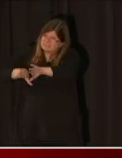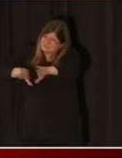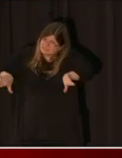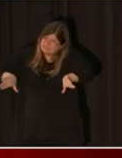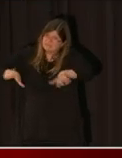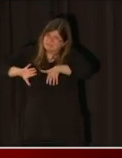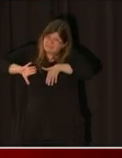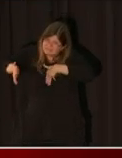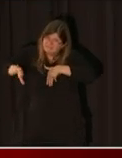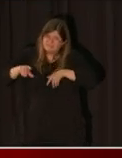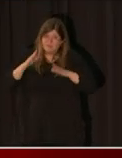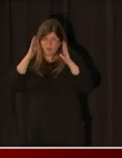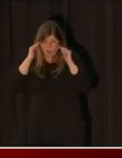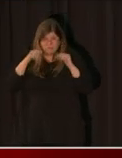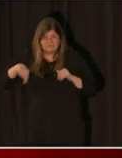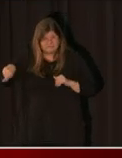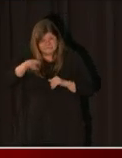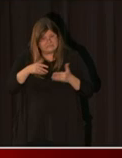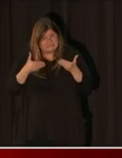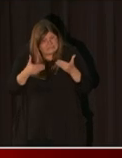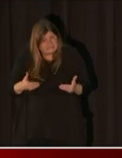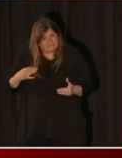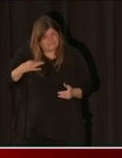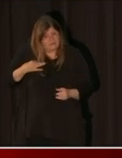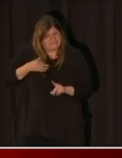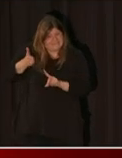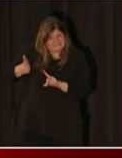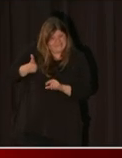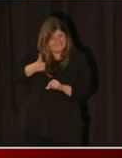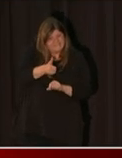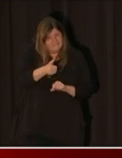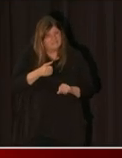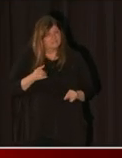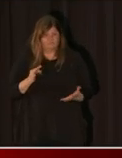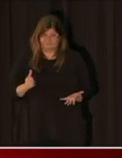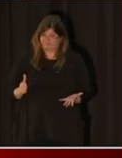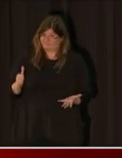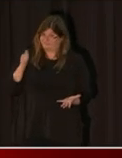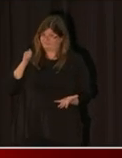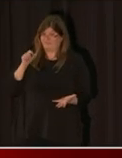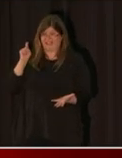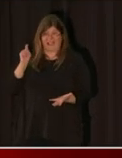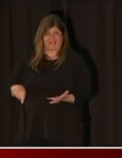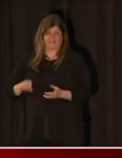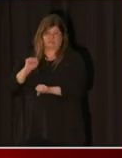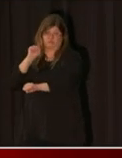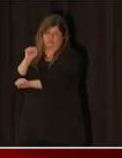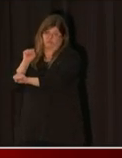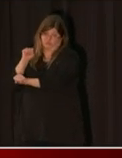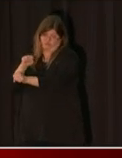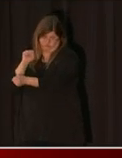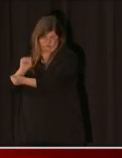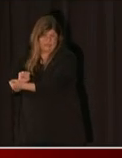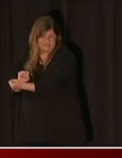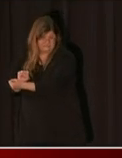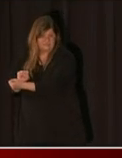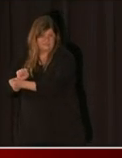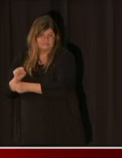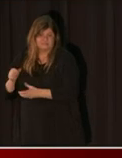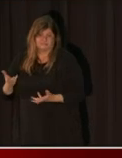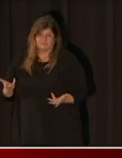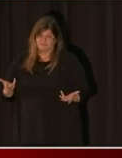make arrests if necessary. Thankfully, we have not had to make any arrests to this point. So far, we've had